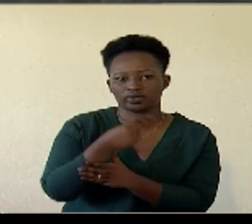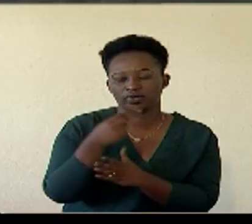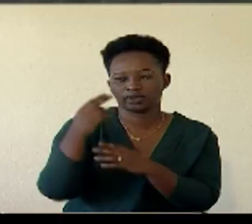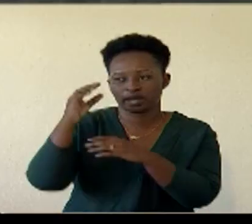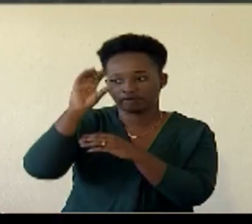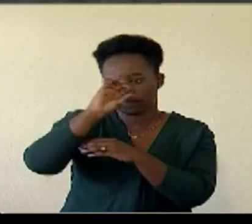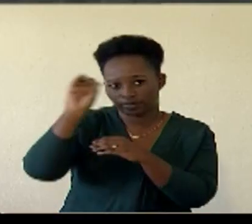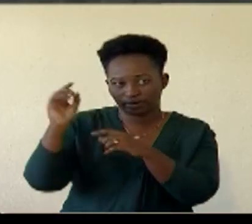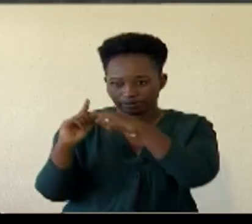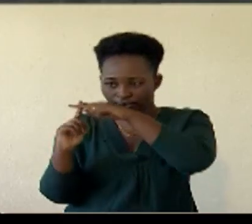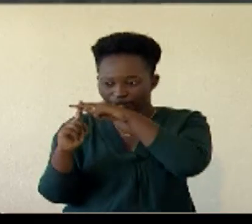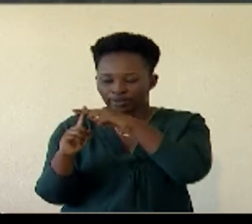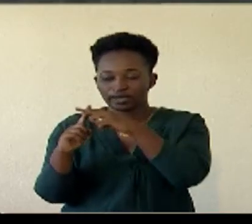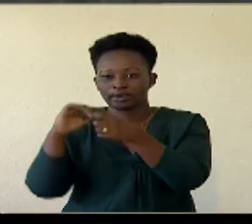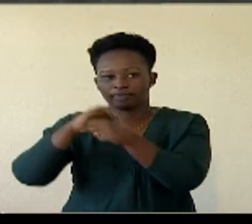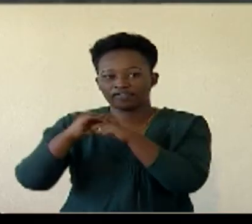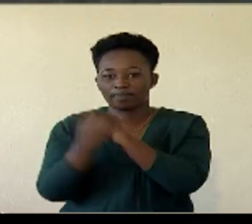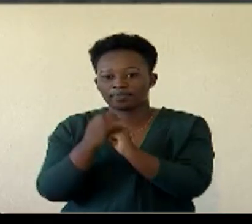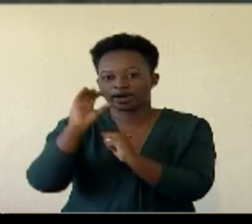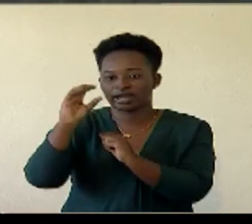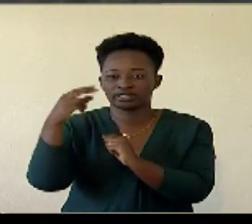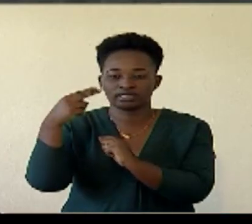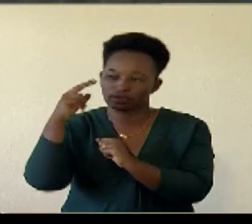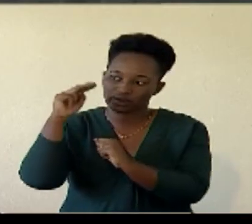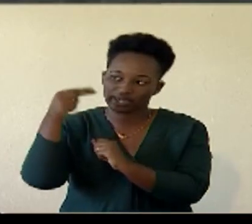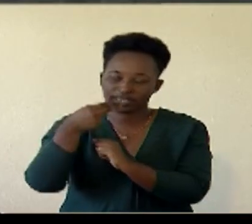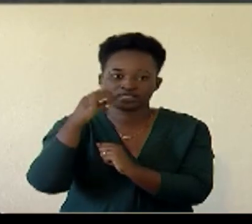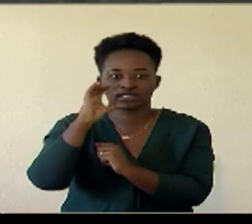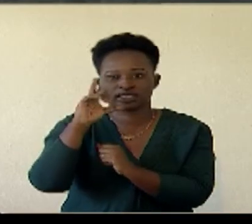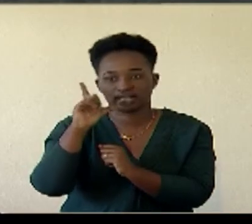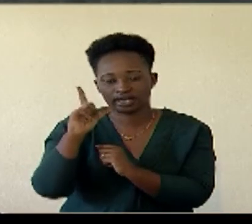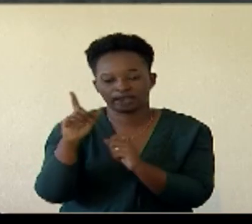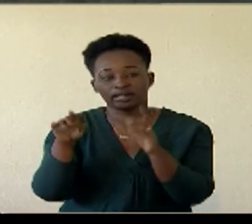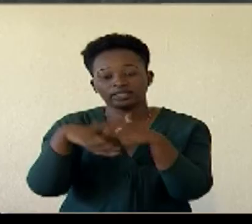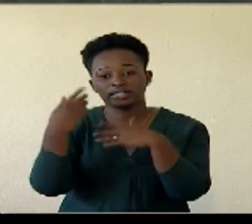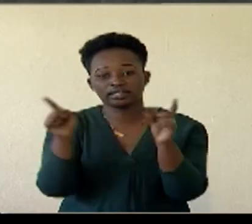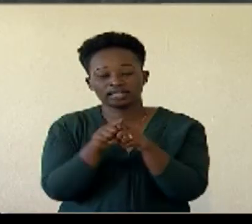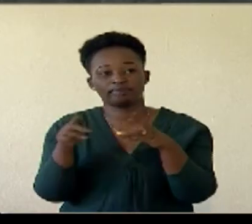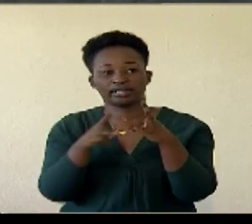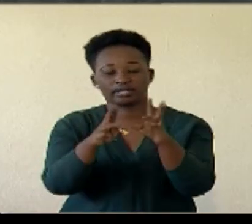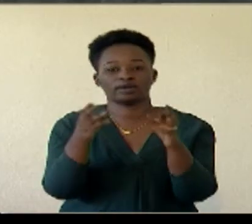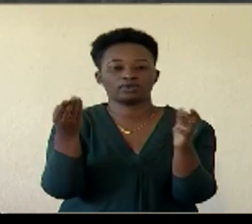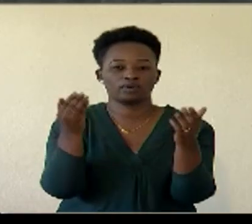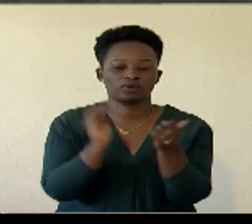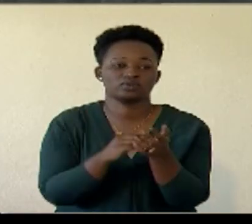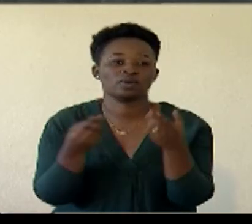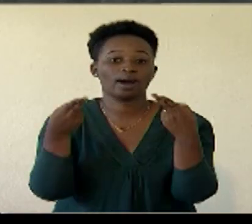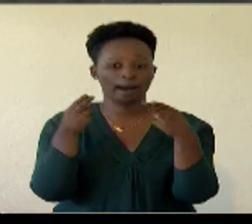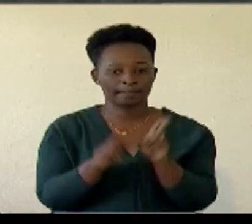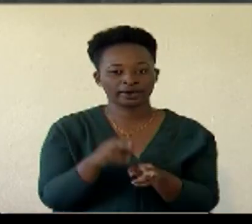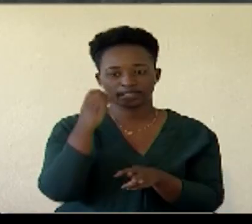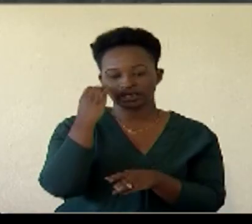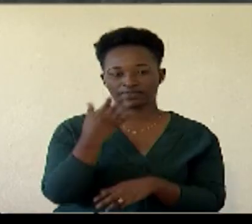removed, then will form the hydrogen chloride as the gas. So the same mechanism also takes place. So if you have